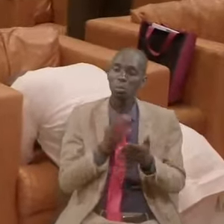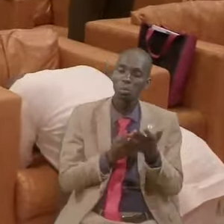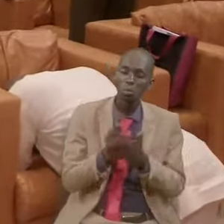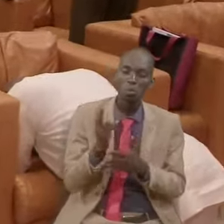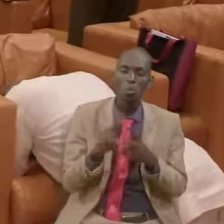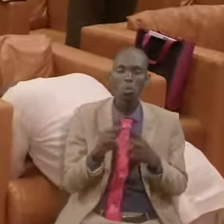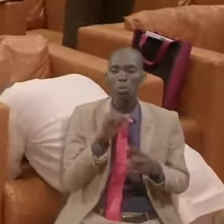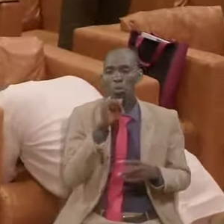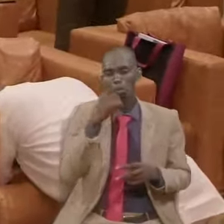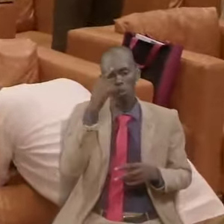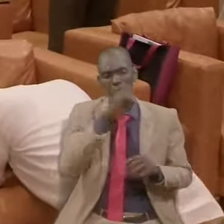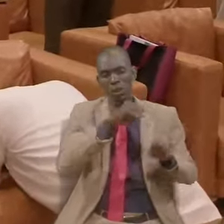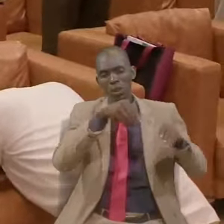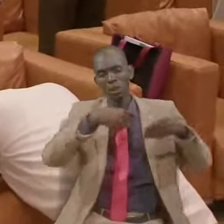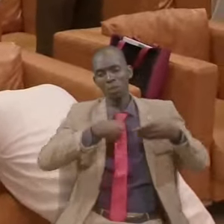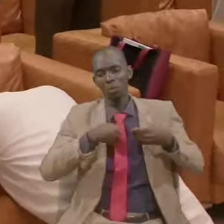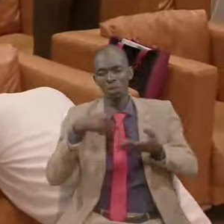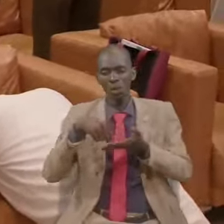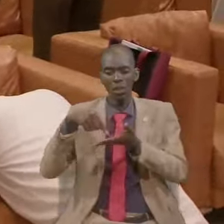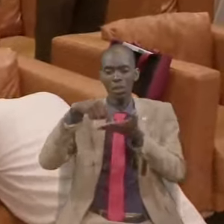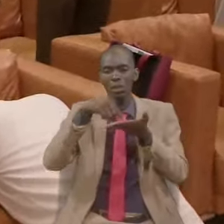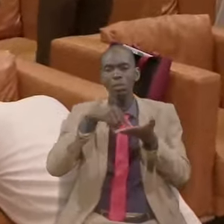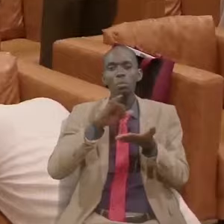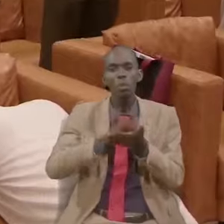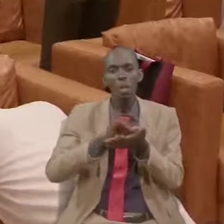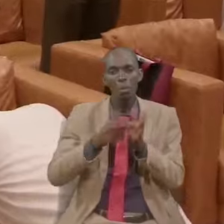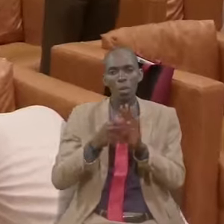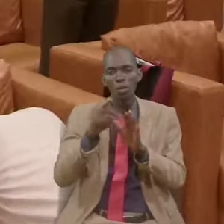that. That's respect of persons.